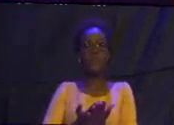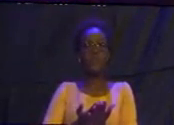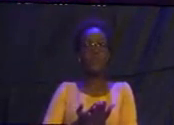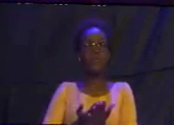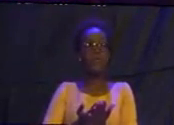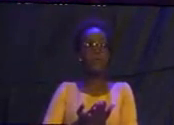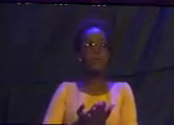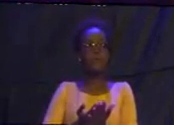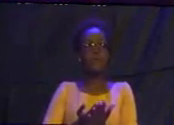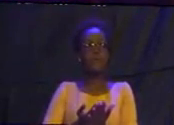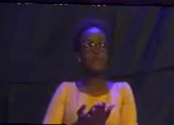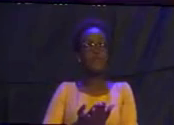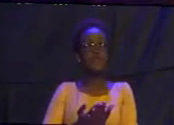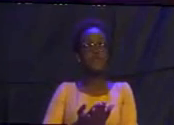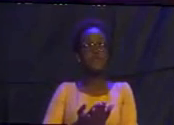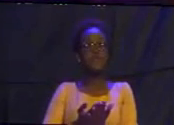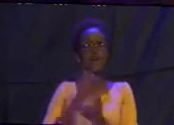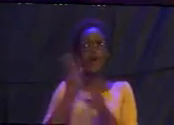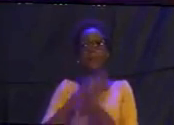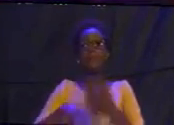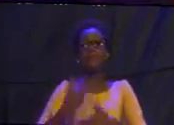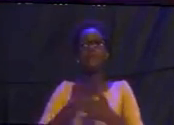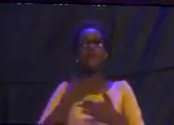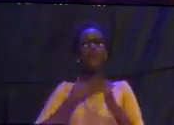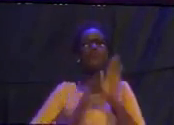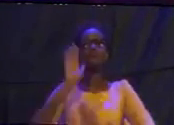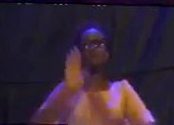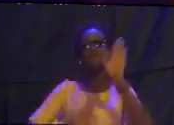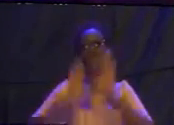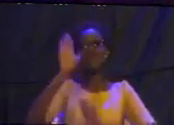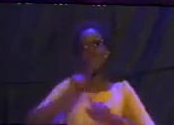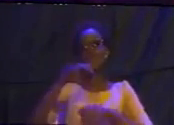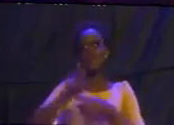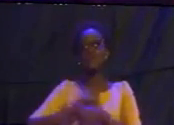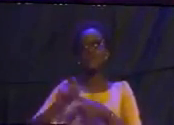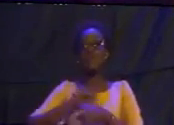will tell you all the requirements that you need to know. So for those